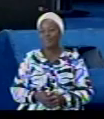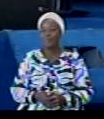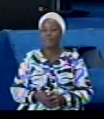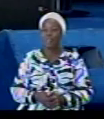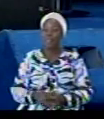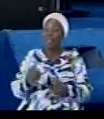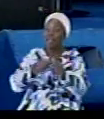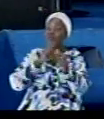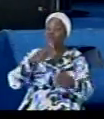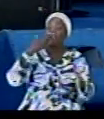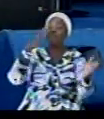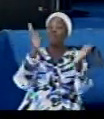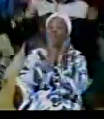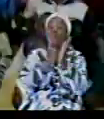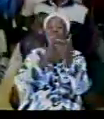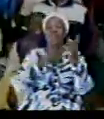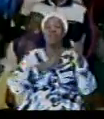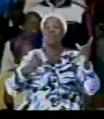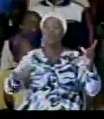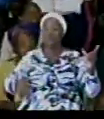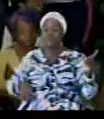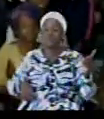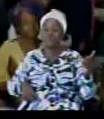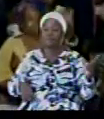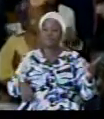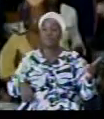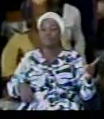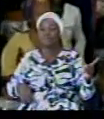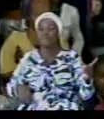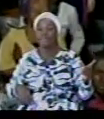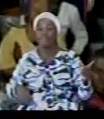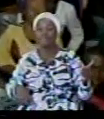Everybody praise the Lord.